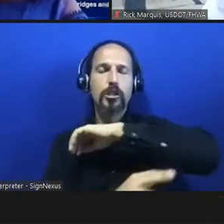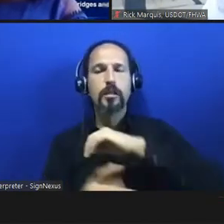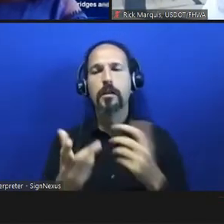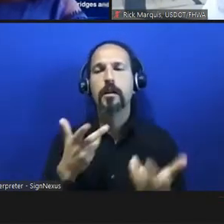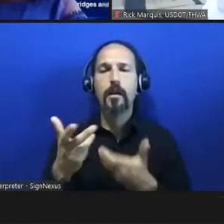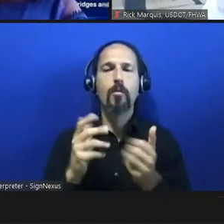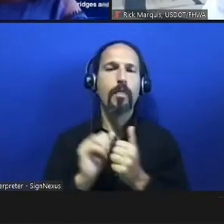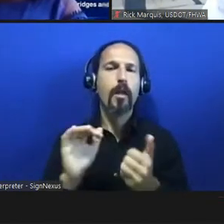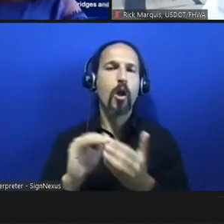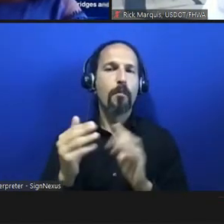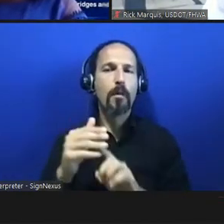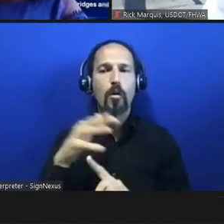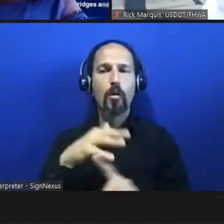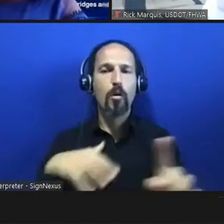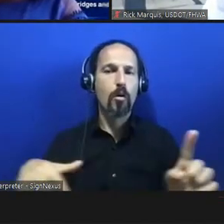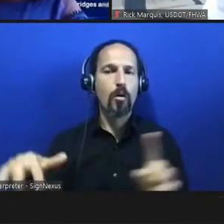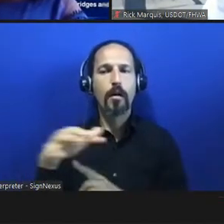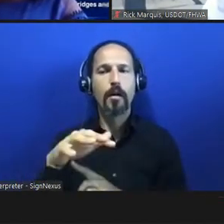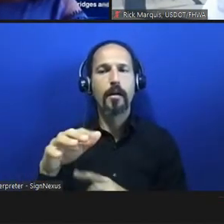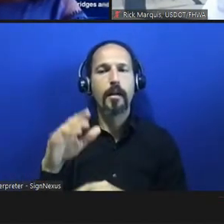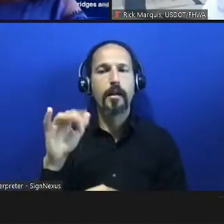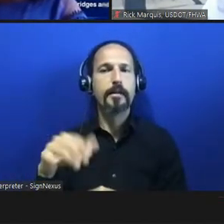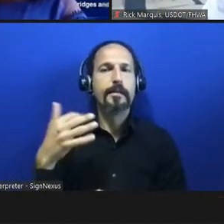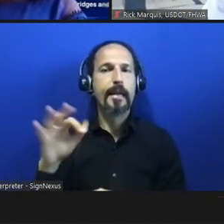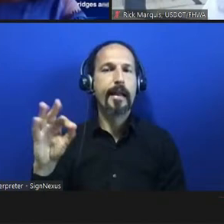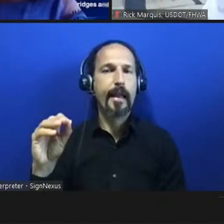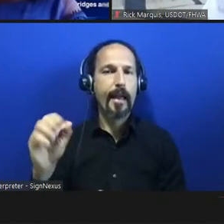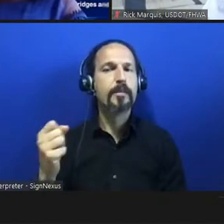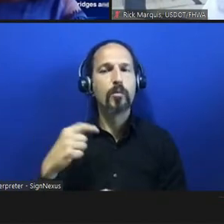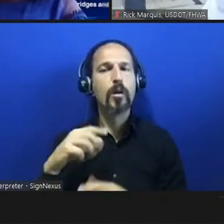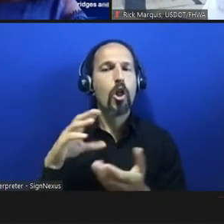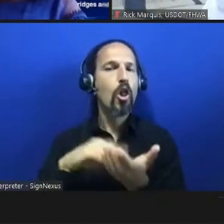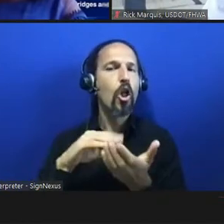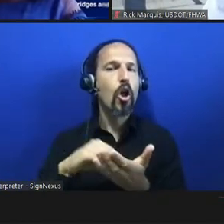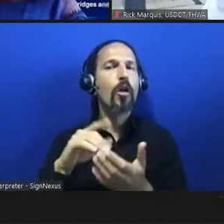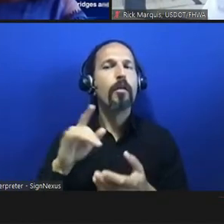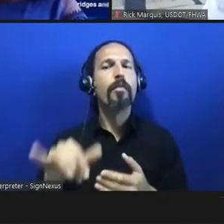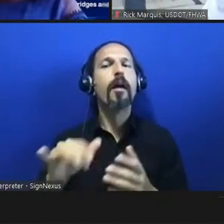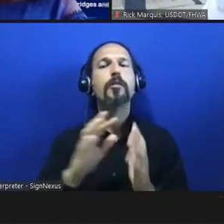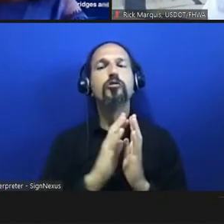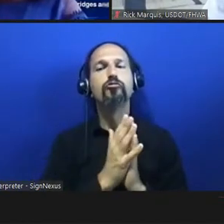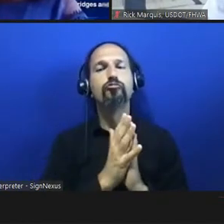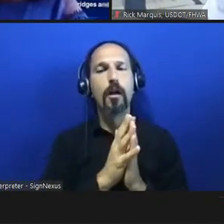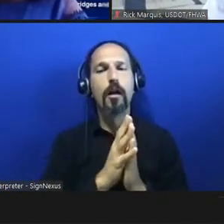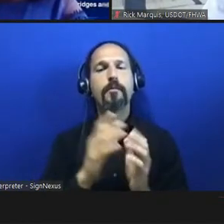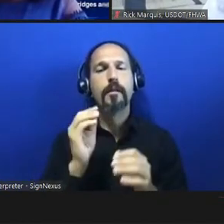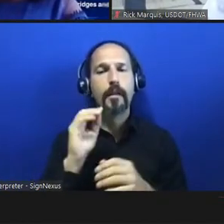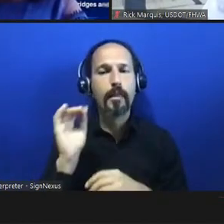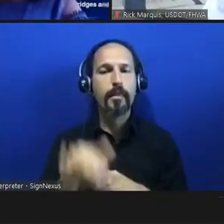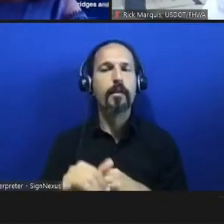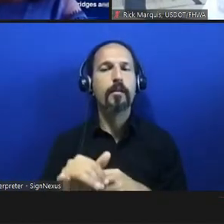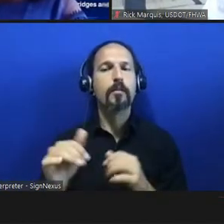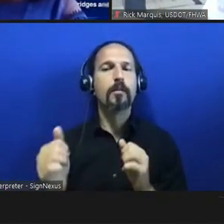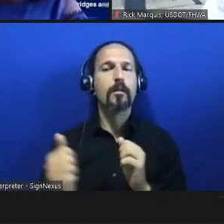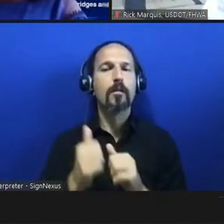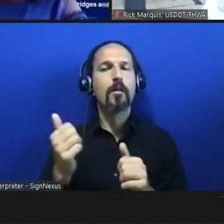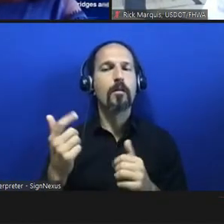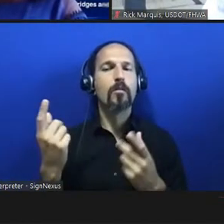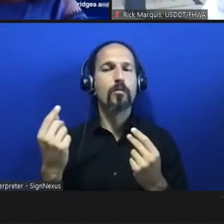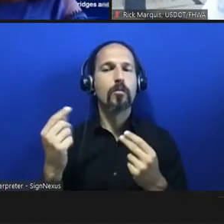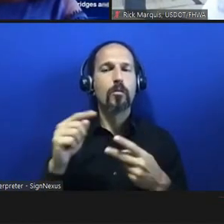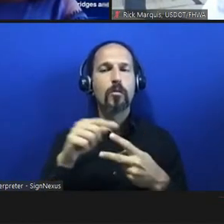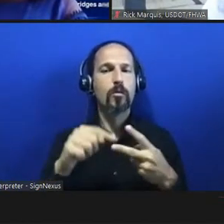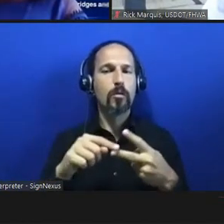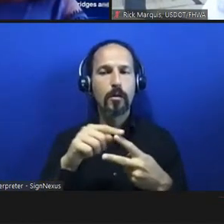with communities throughout the Gowanus Corridor in the 1990s we learned that much of the traffic in the card it was induced by two things